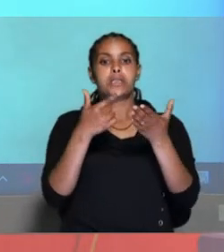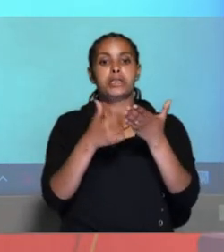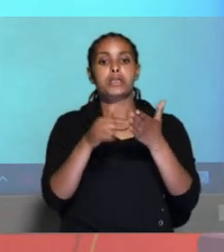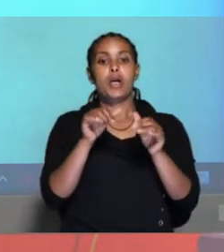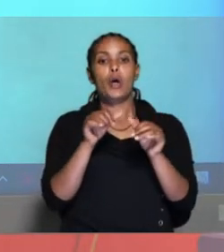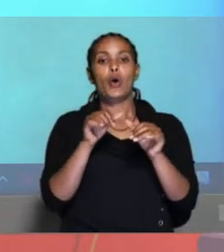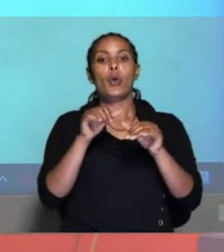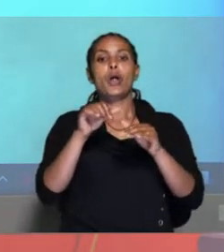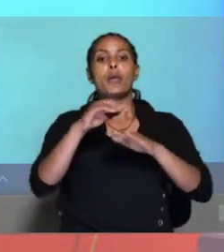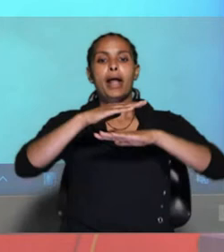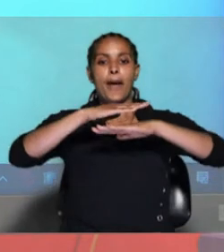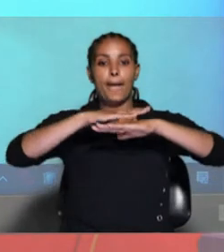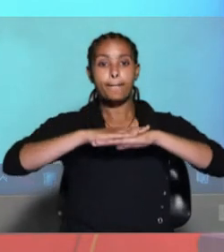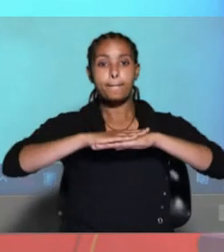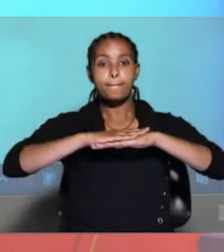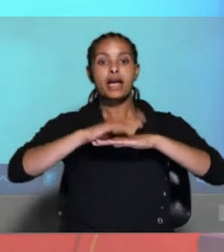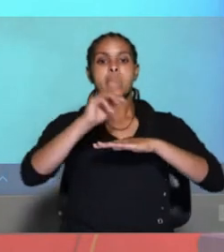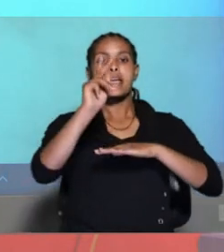equilibrium reaction.